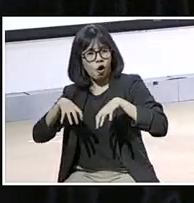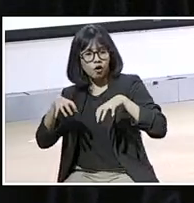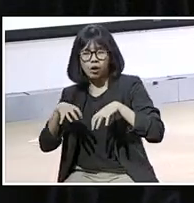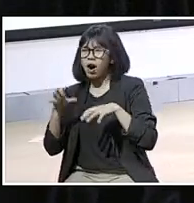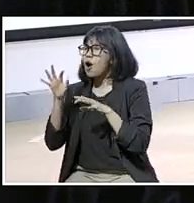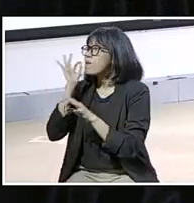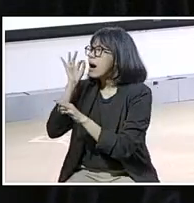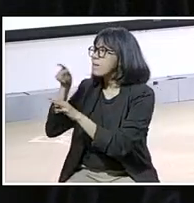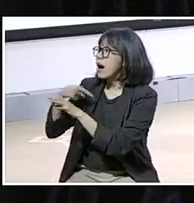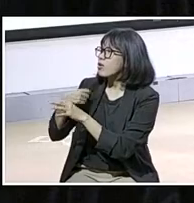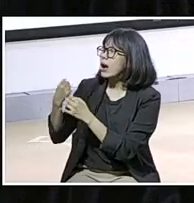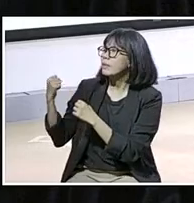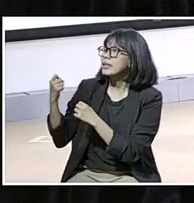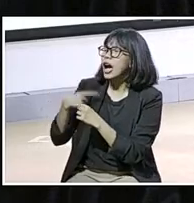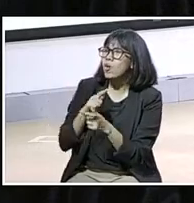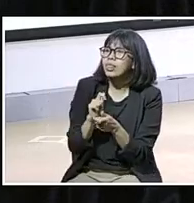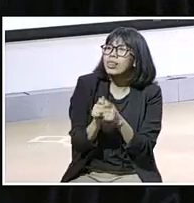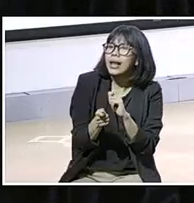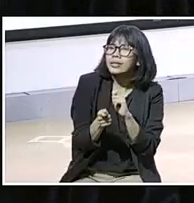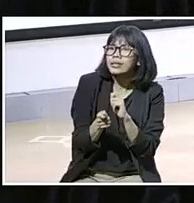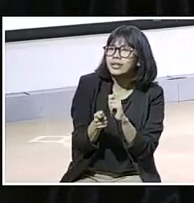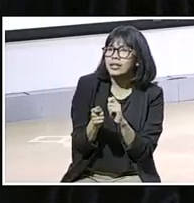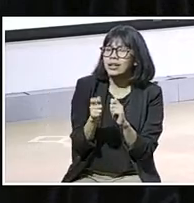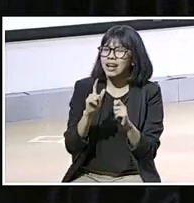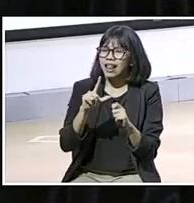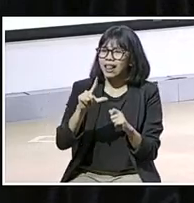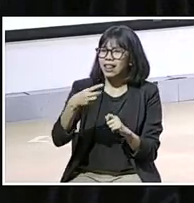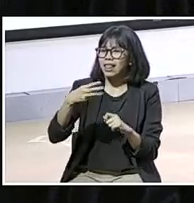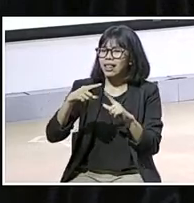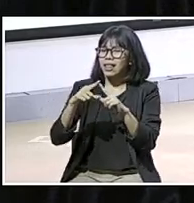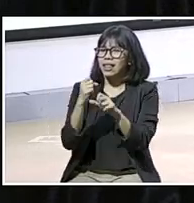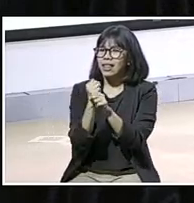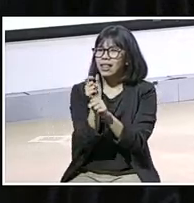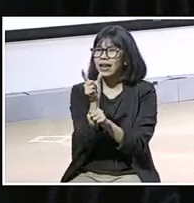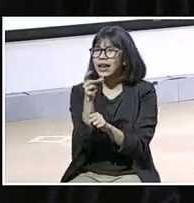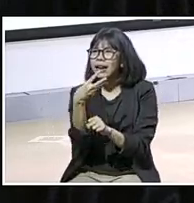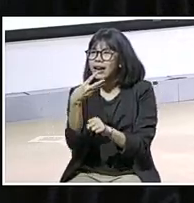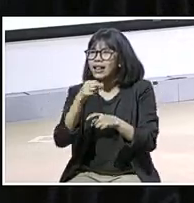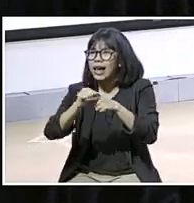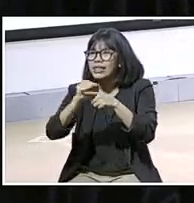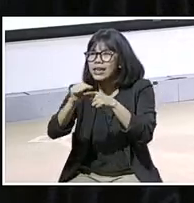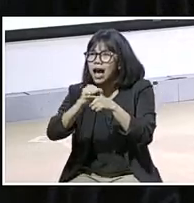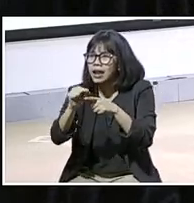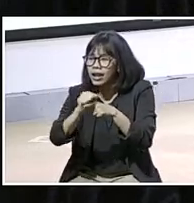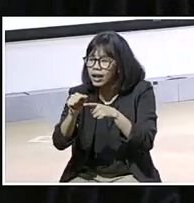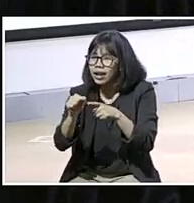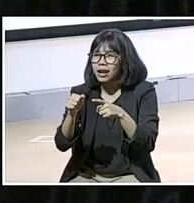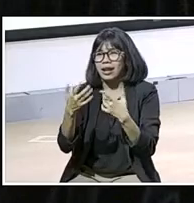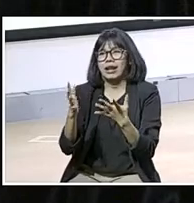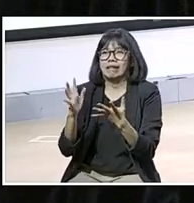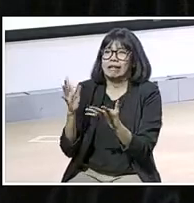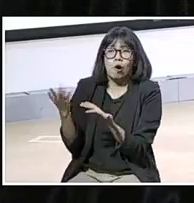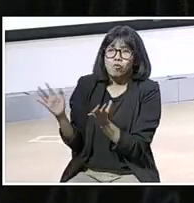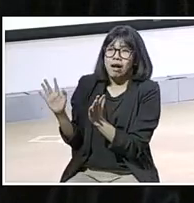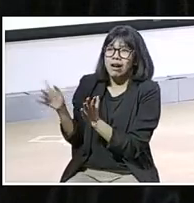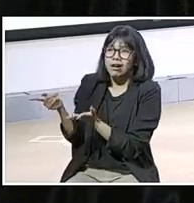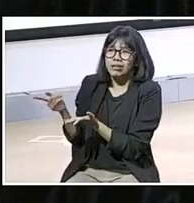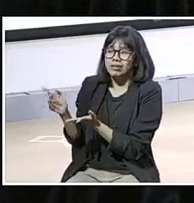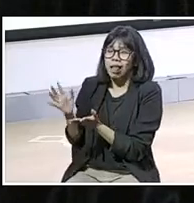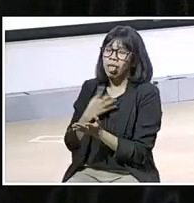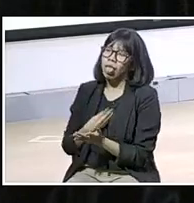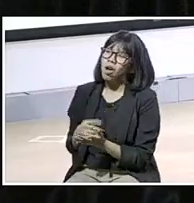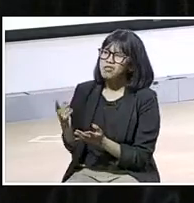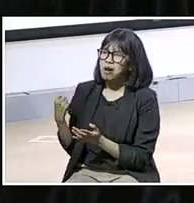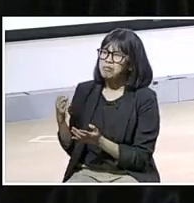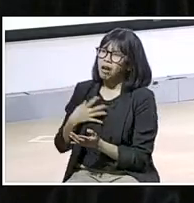test. Same thing when I was a professional athlete. Like, I had to wake up early to get on the track. I had to get my shots up. And I couldn't do the things